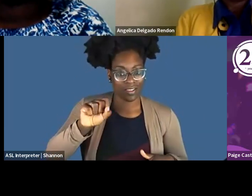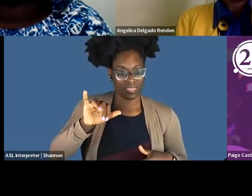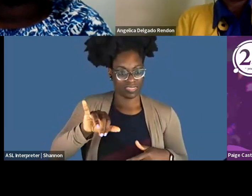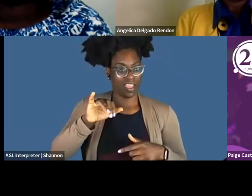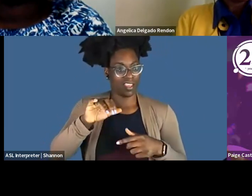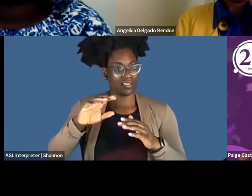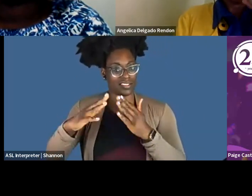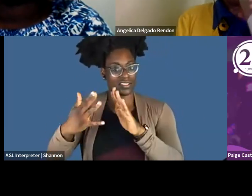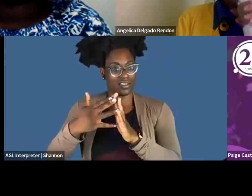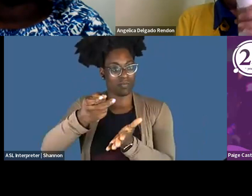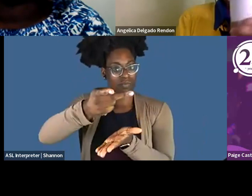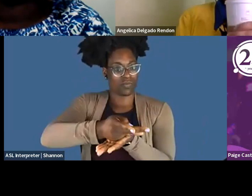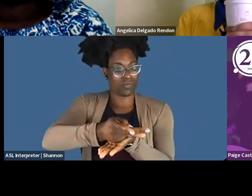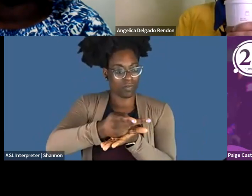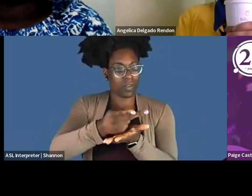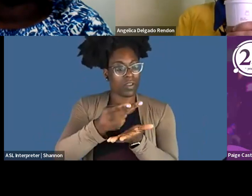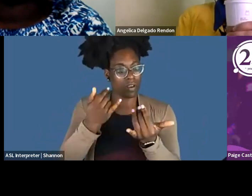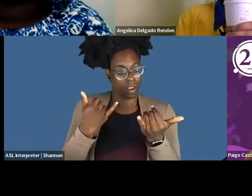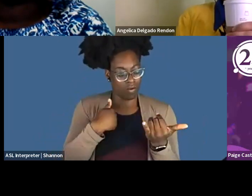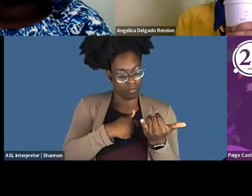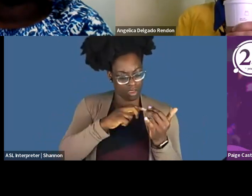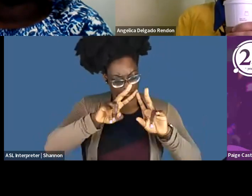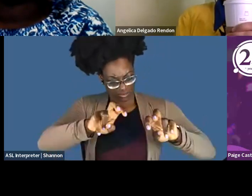you know, that's a real big example of